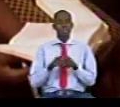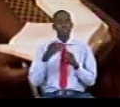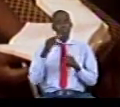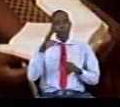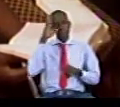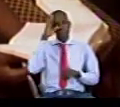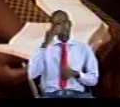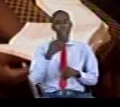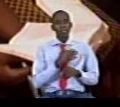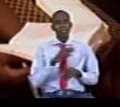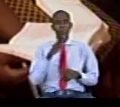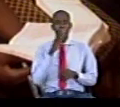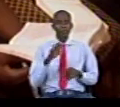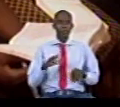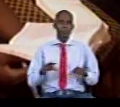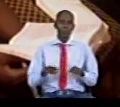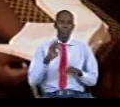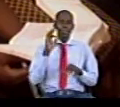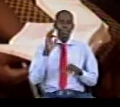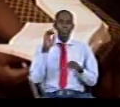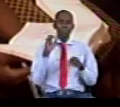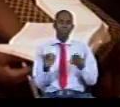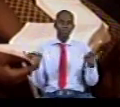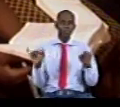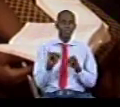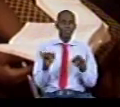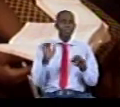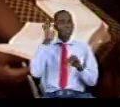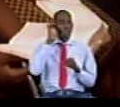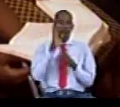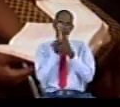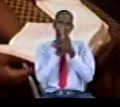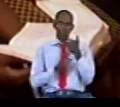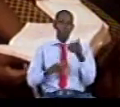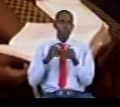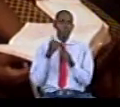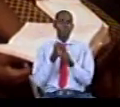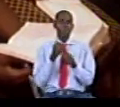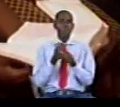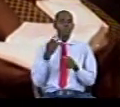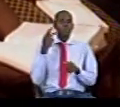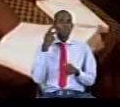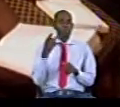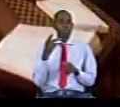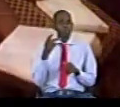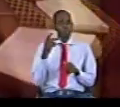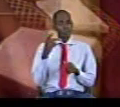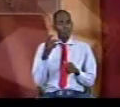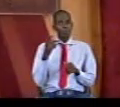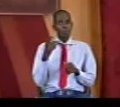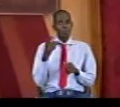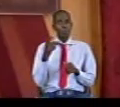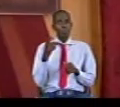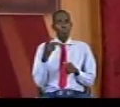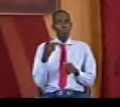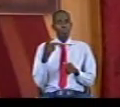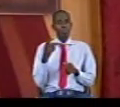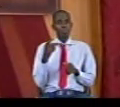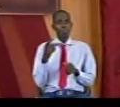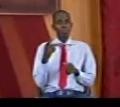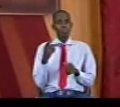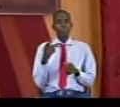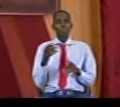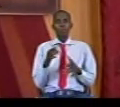fashion as a man, he humbled himself. You remember what we are to be? If we're going to be obedient sons of